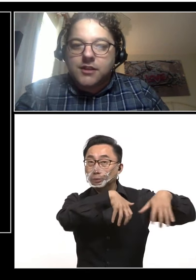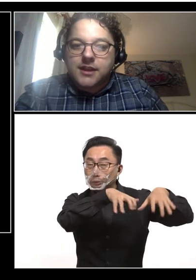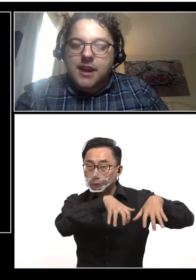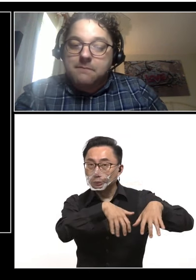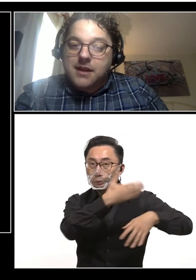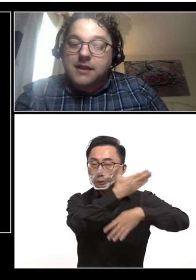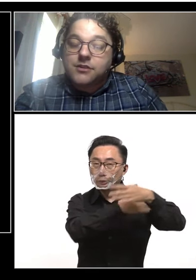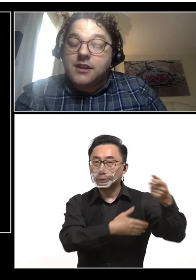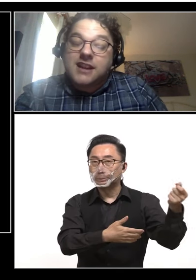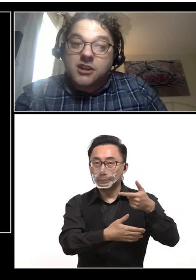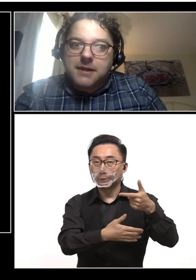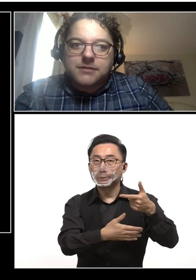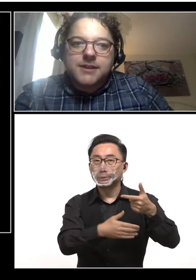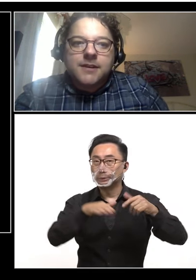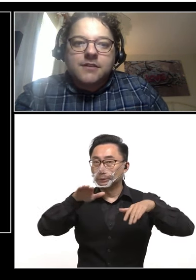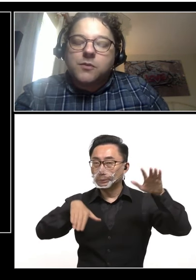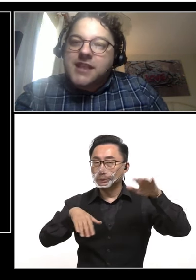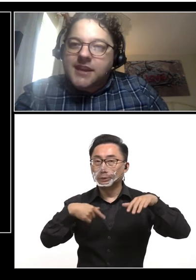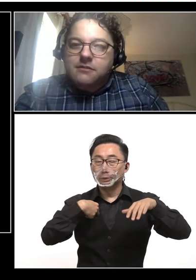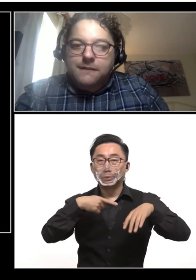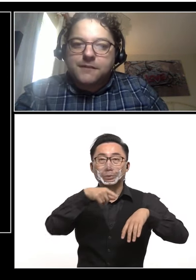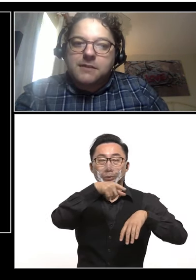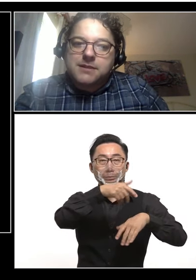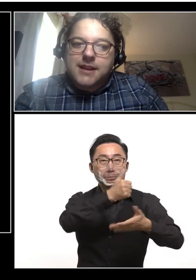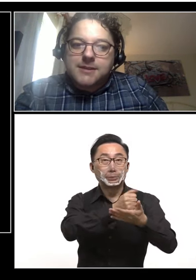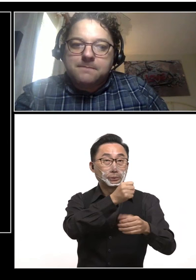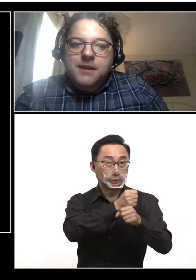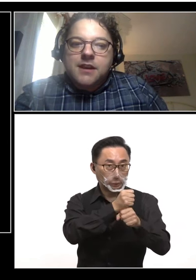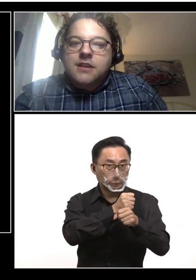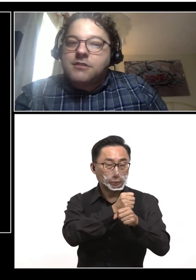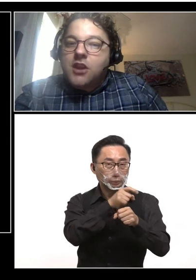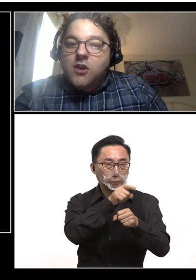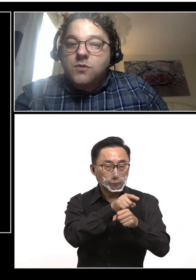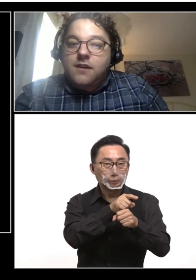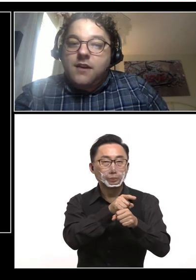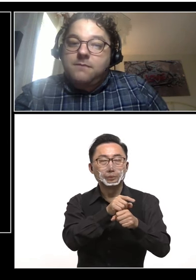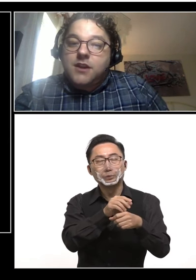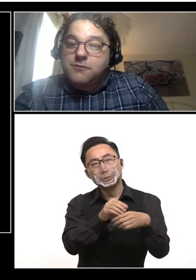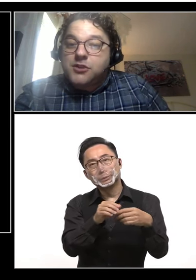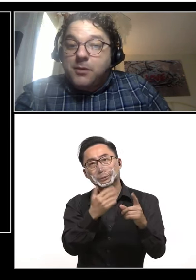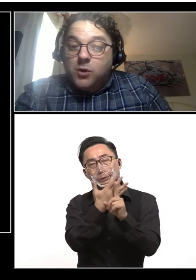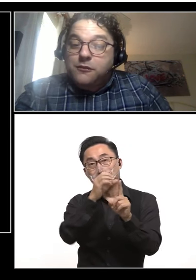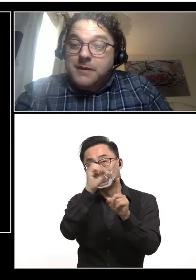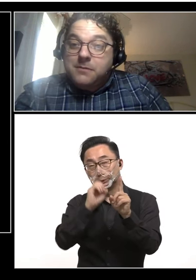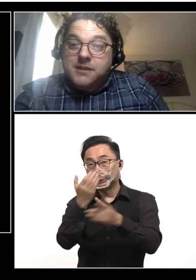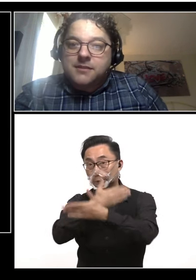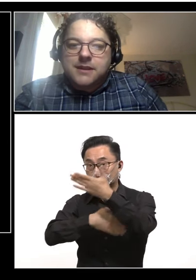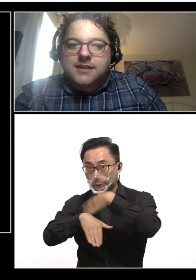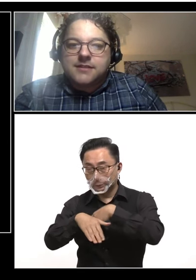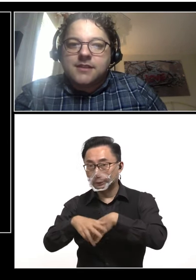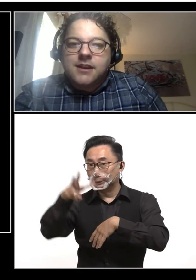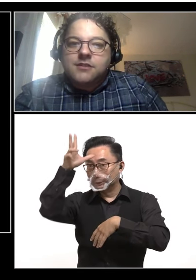log the actual amount. So we think it's around 15%. There is no government support for people with